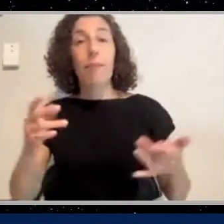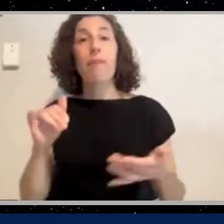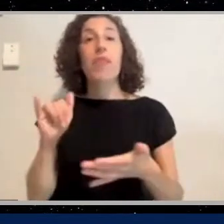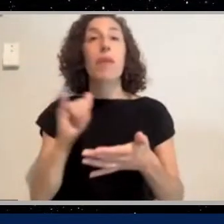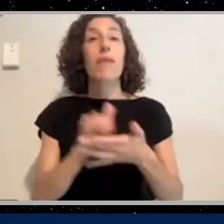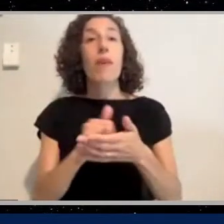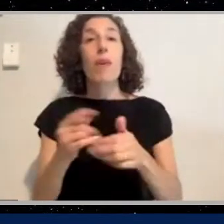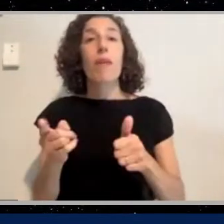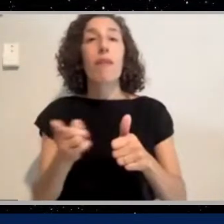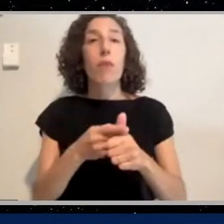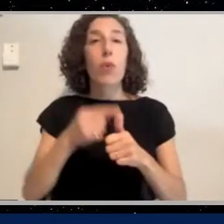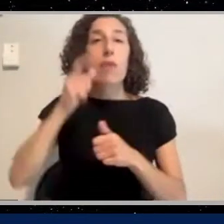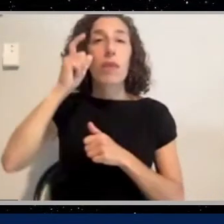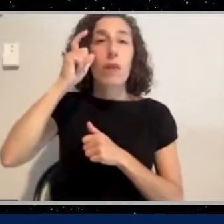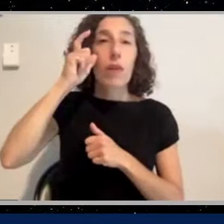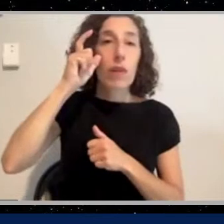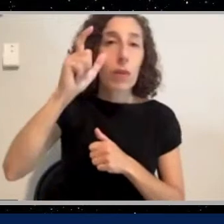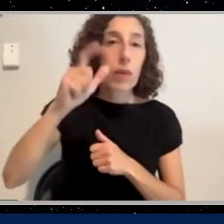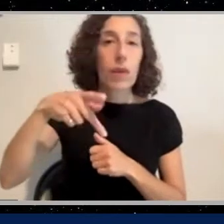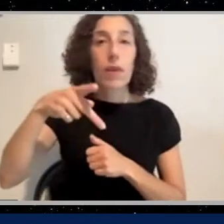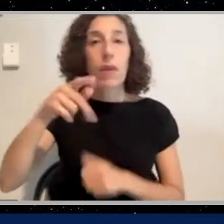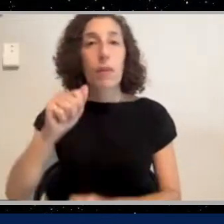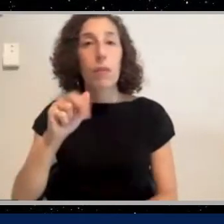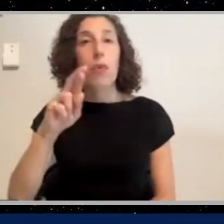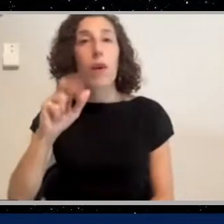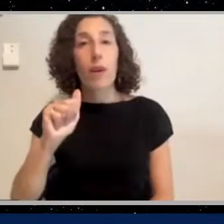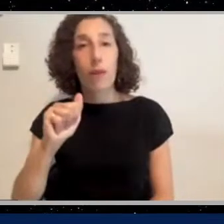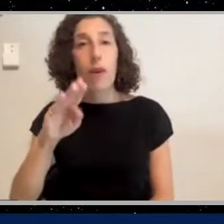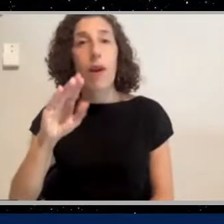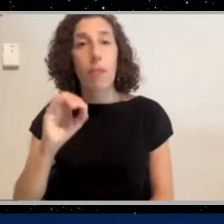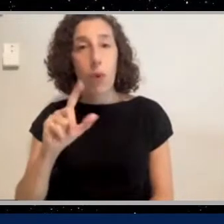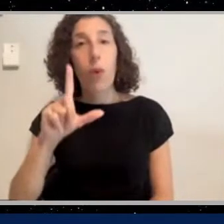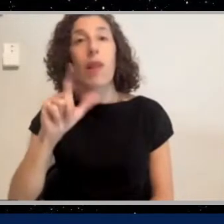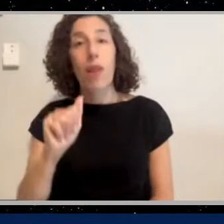said, what do you want to do for the second one? I just said, I want to do that again. Yeah.